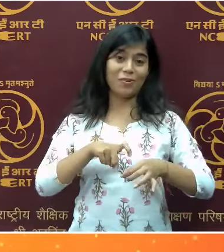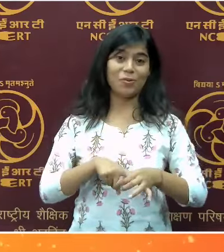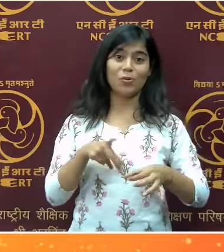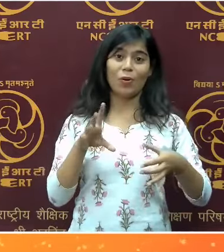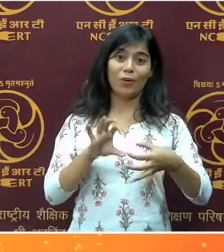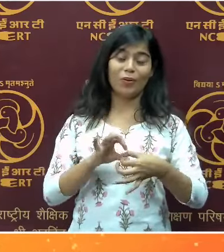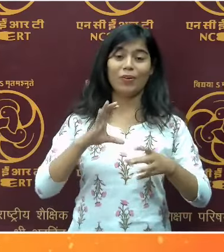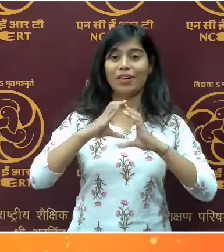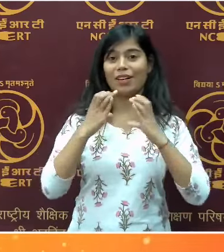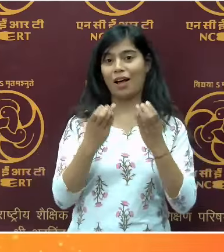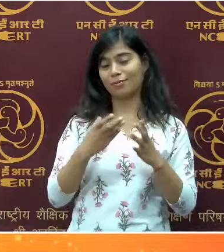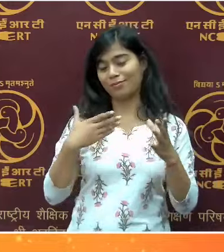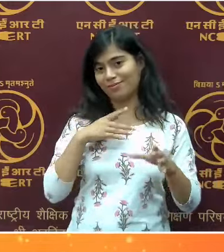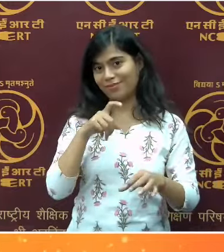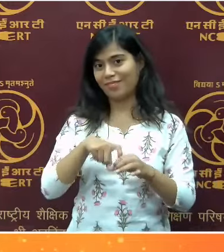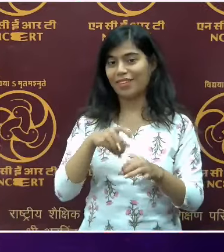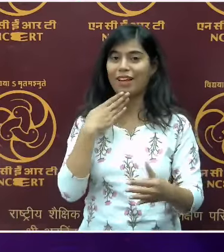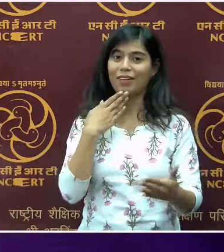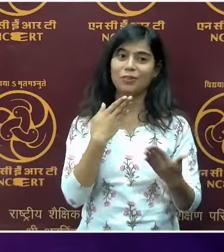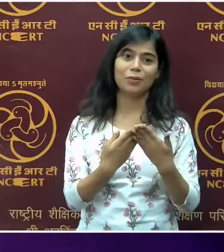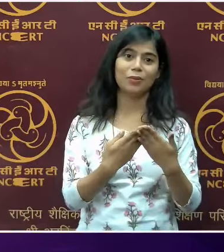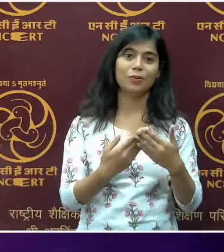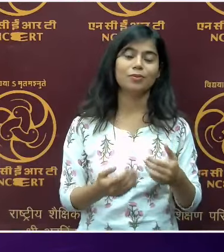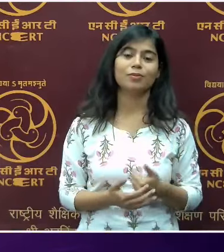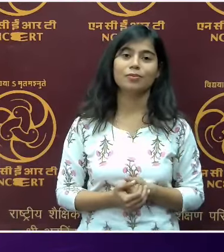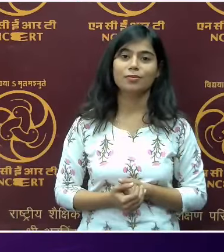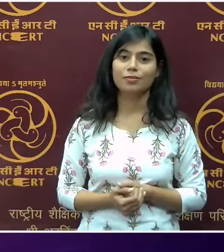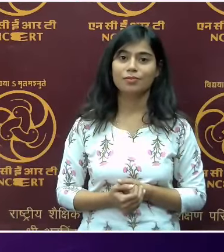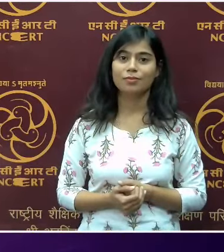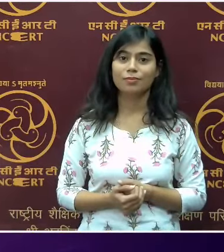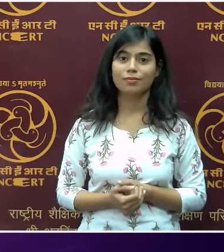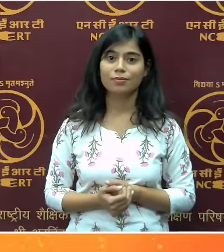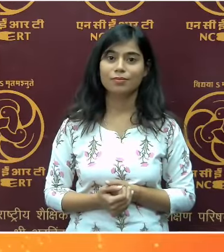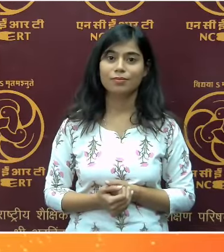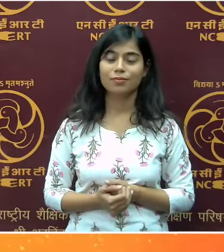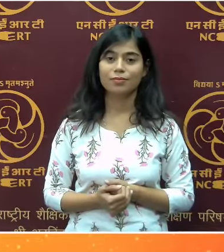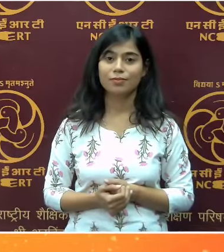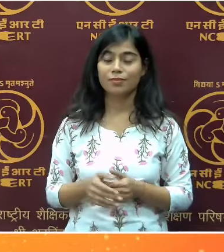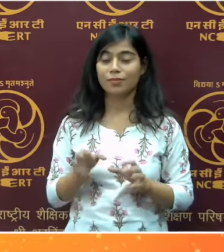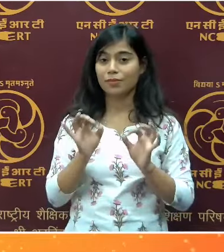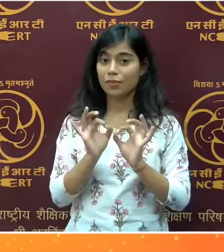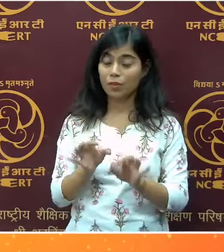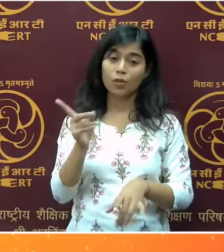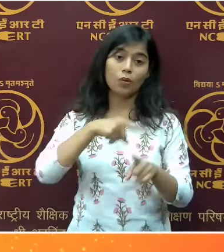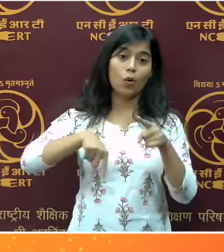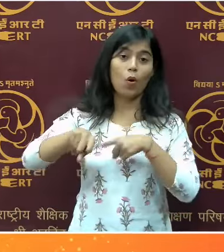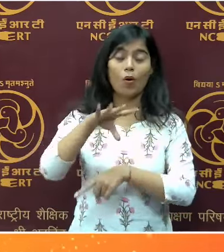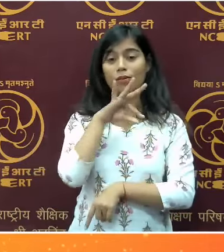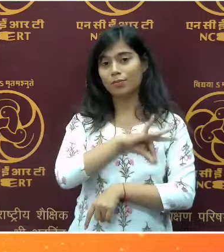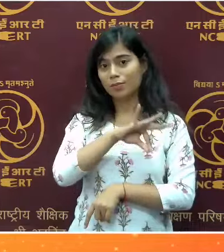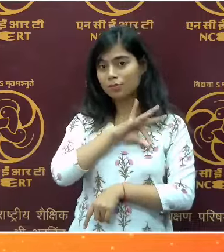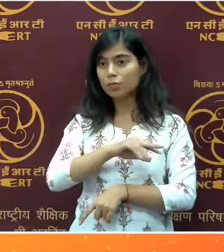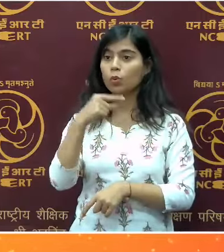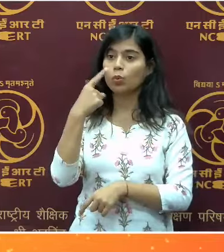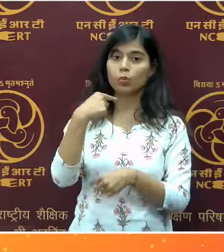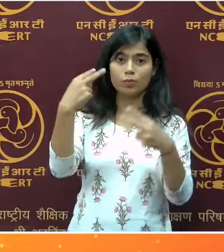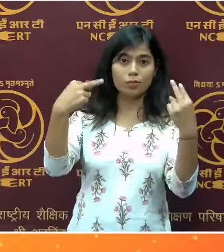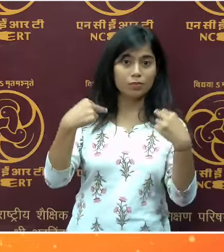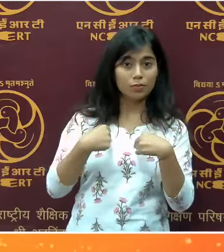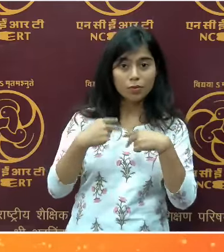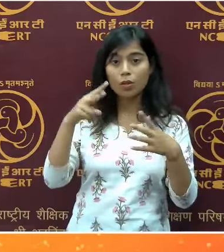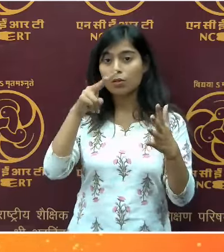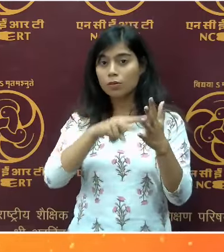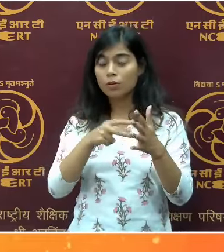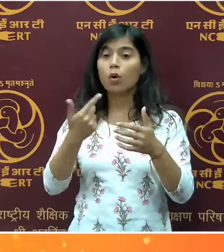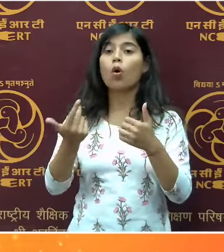insightful session. Thank you so very much. Okay, thank you, ma'am. Thank you. And I'm quite sure this session would be beneficial for all these students out there. Do let us know about